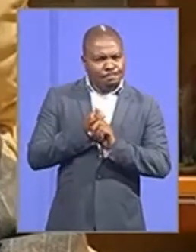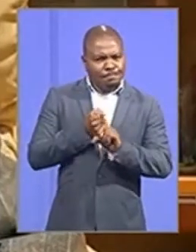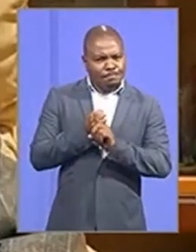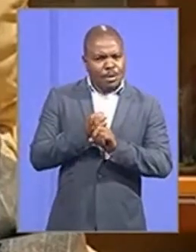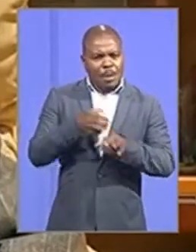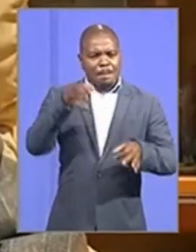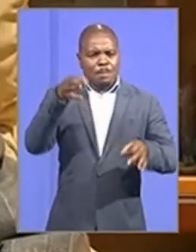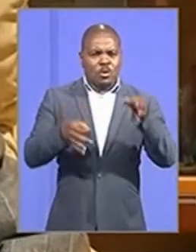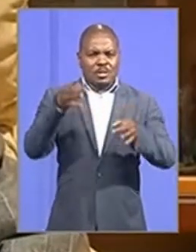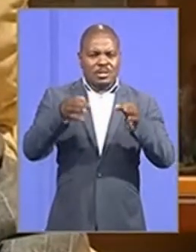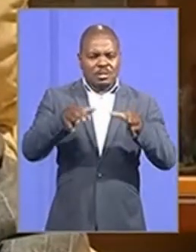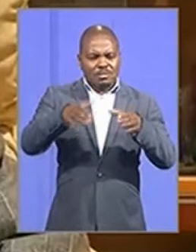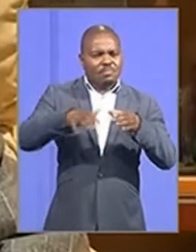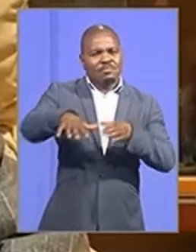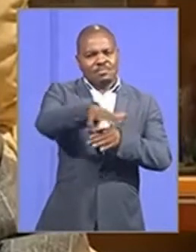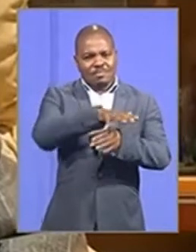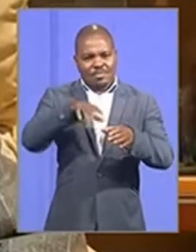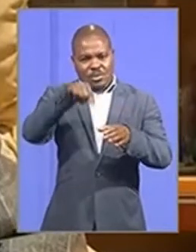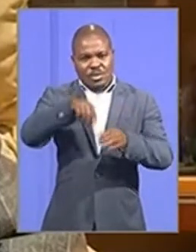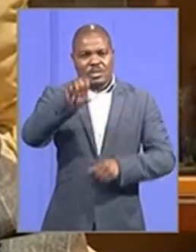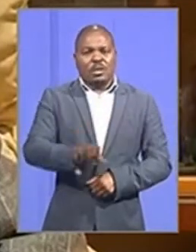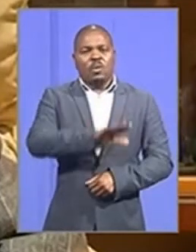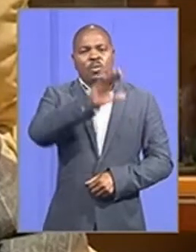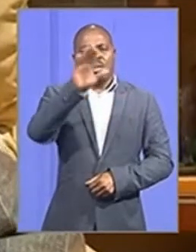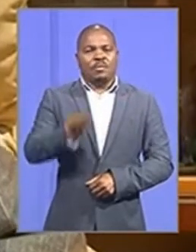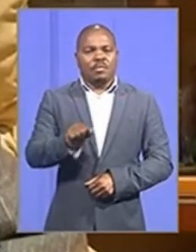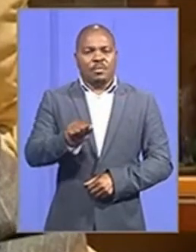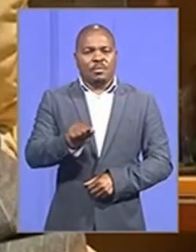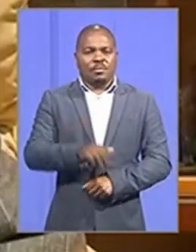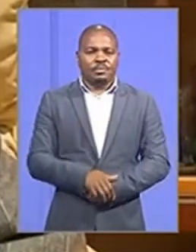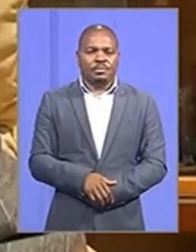political mobilization in South Africa soil.